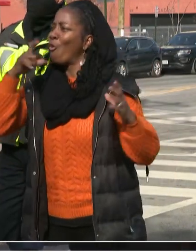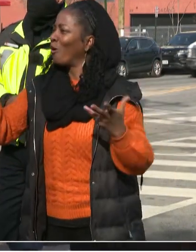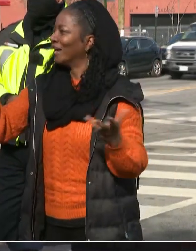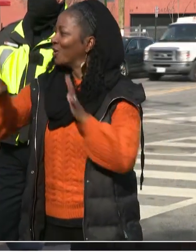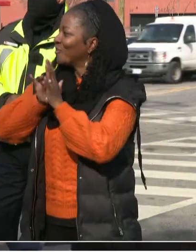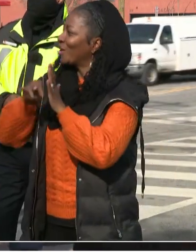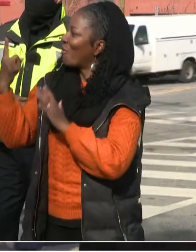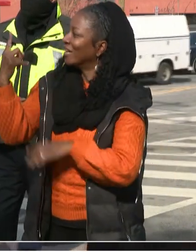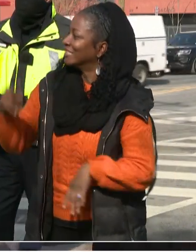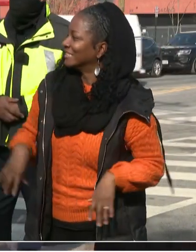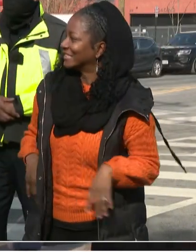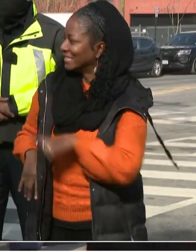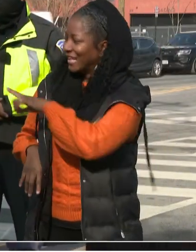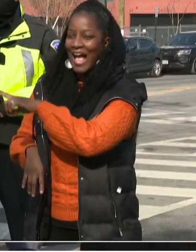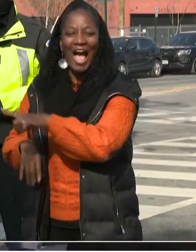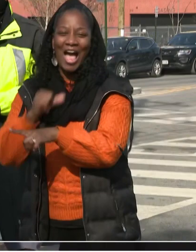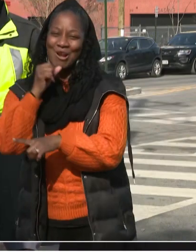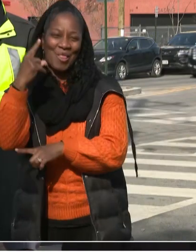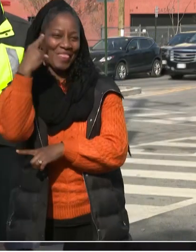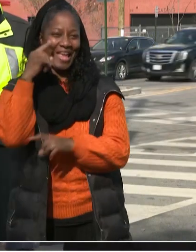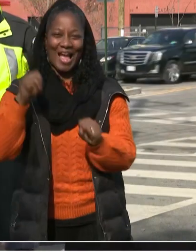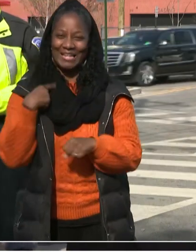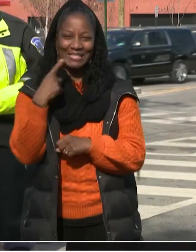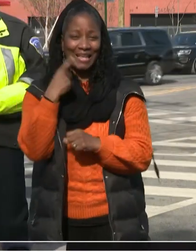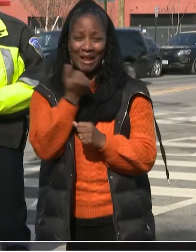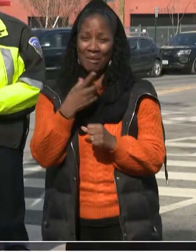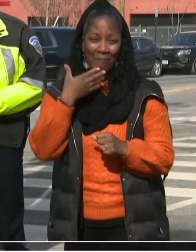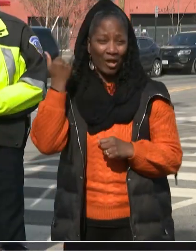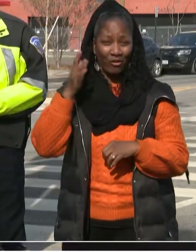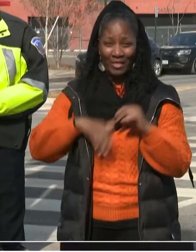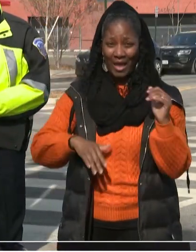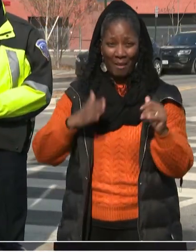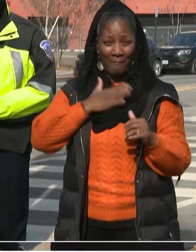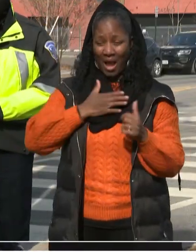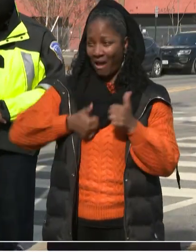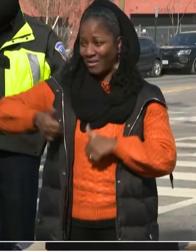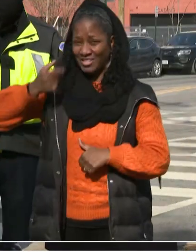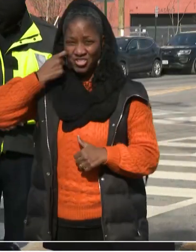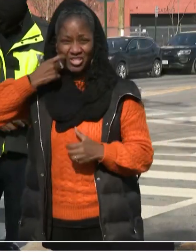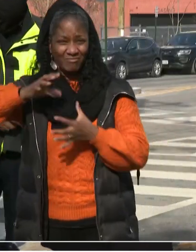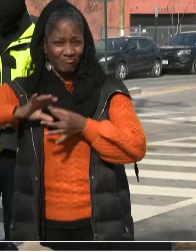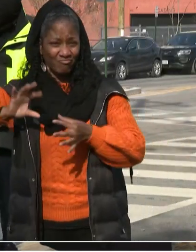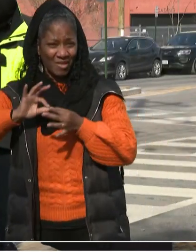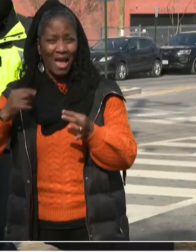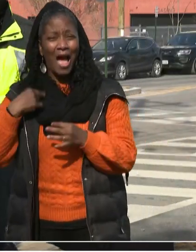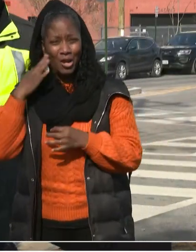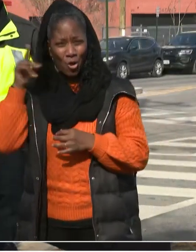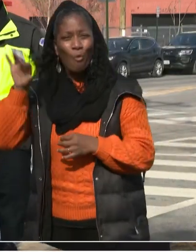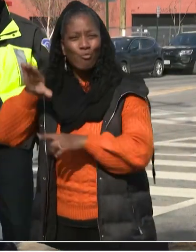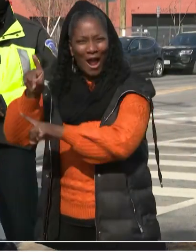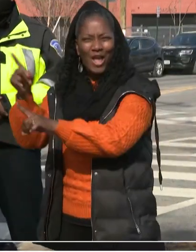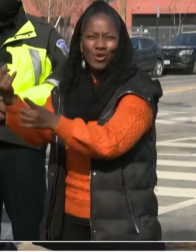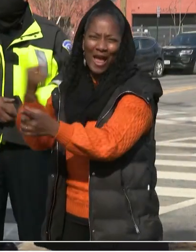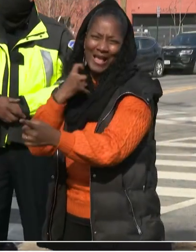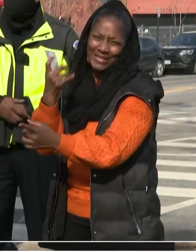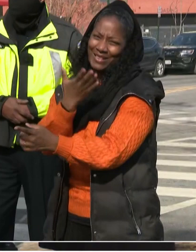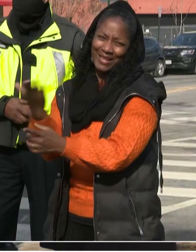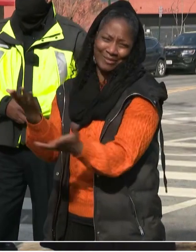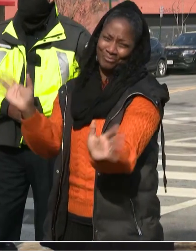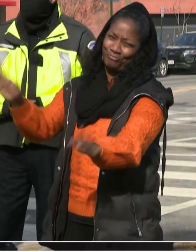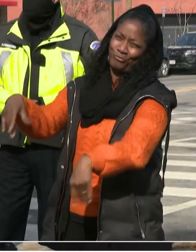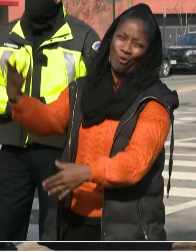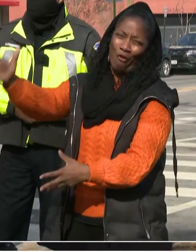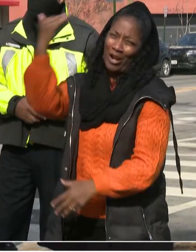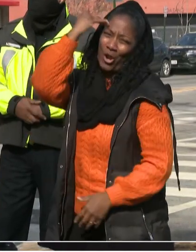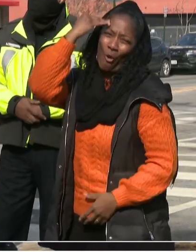chiefs. I don't think I can say it any better than what my county executive said. I know you know that, Brad. You're asking things that you already